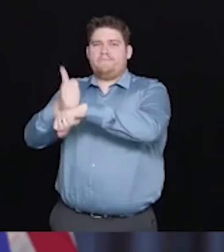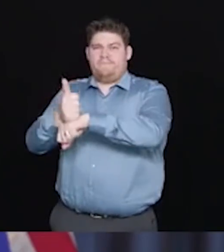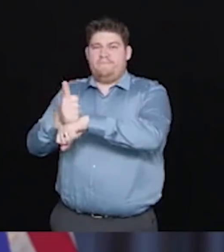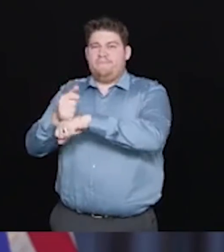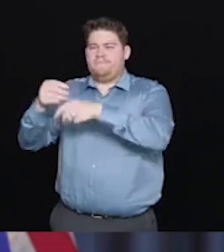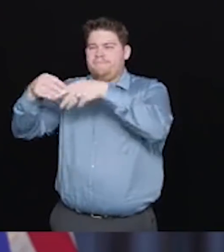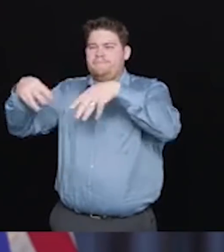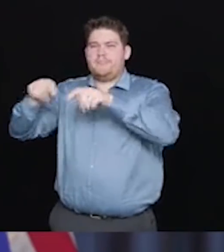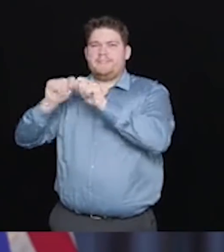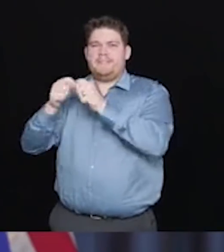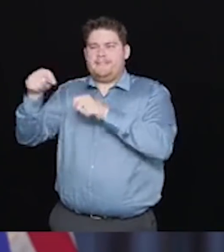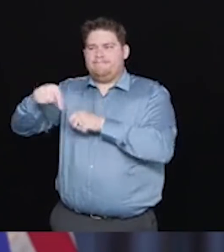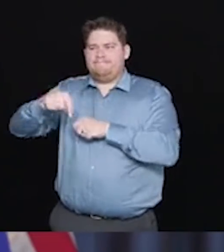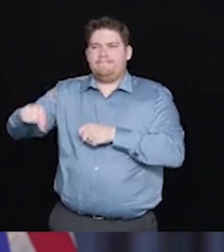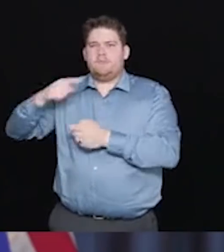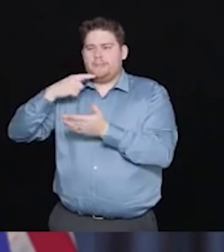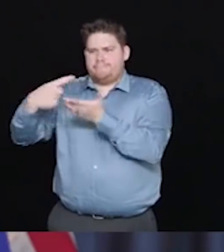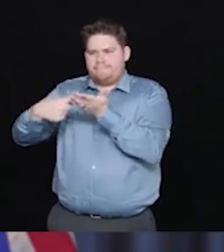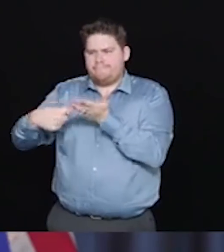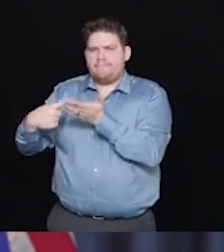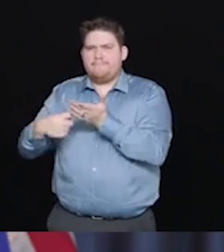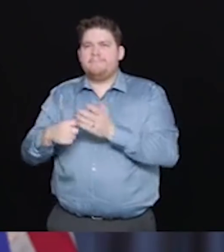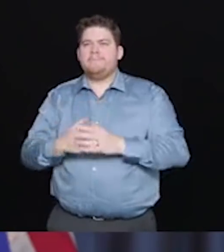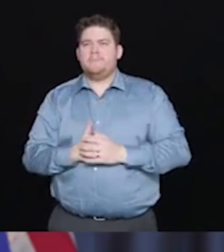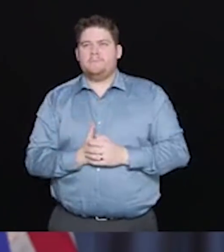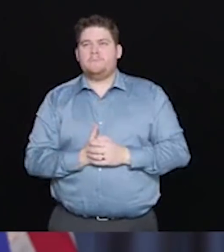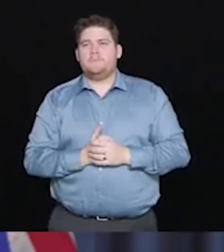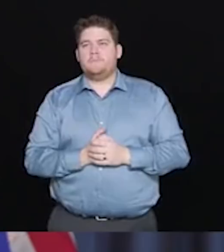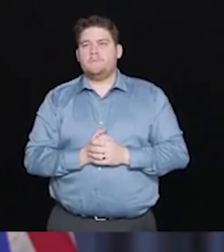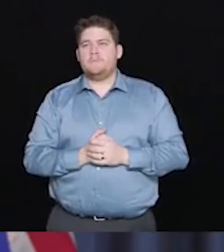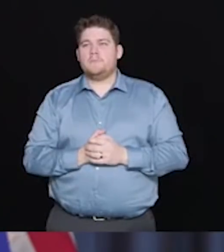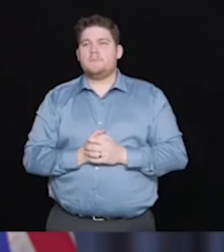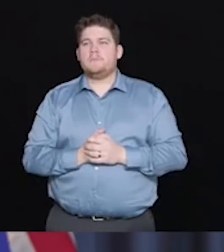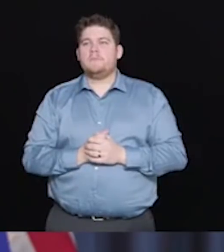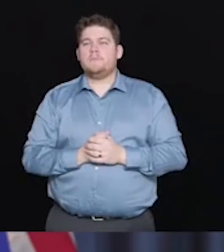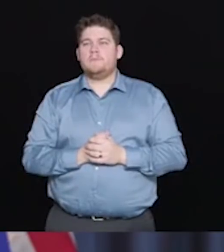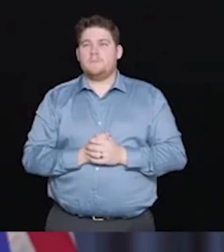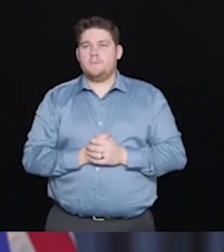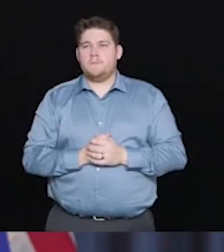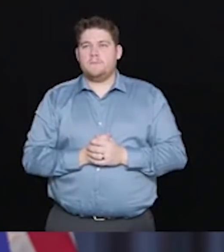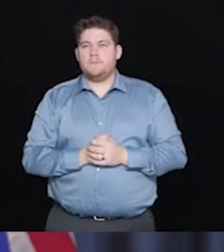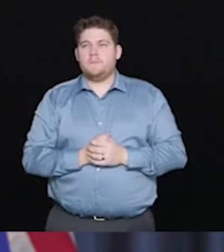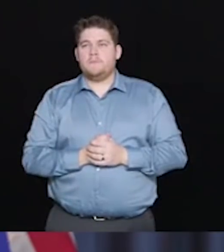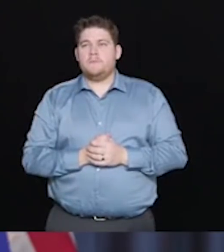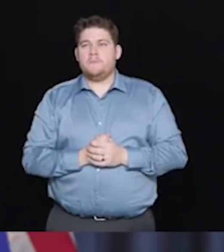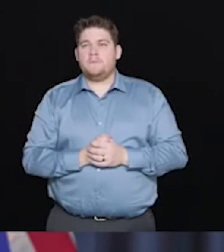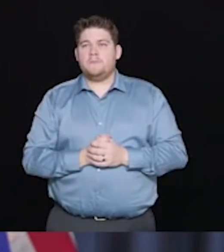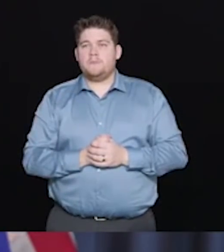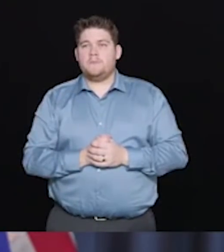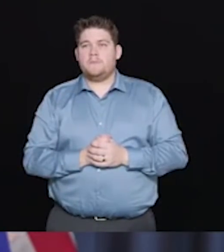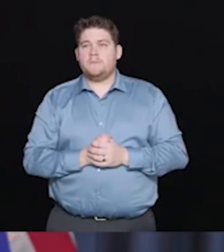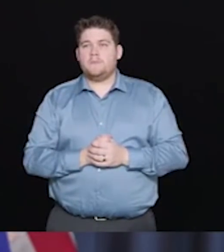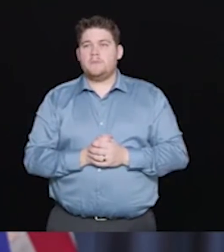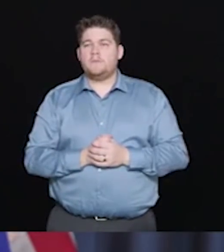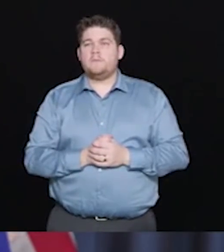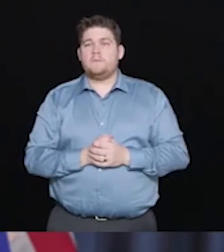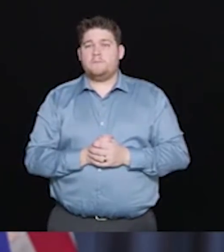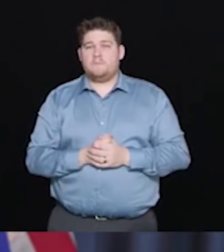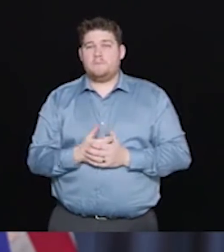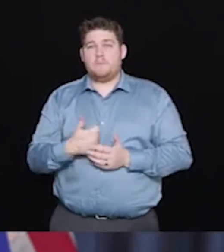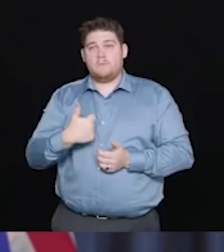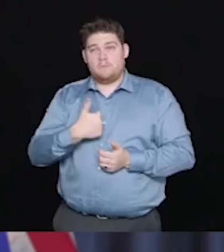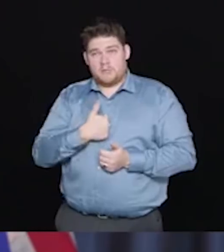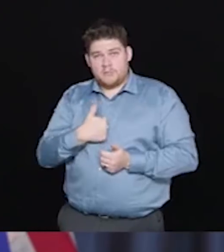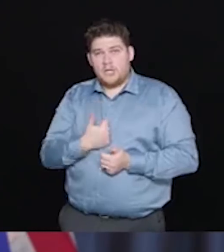myself and a critical care lead, a nursing lead, who will be imposing, if we need to,